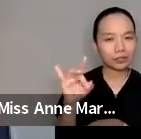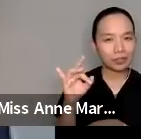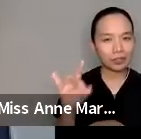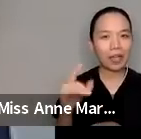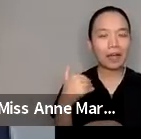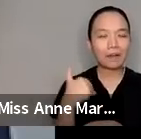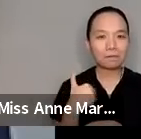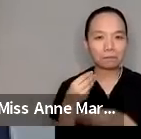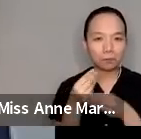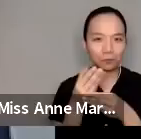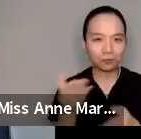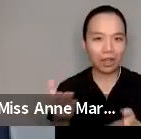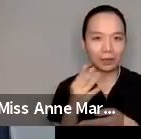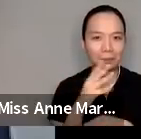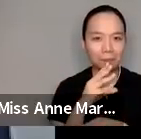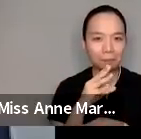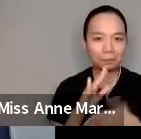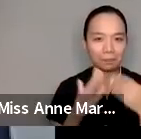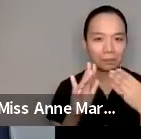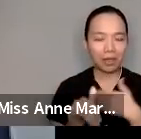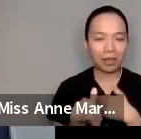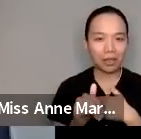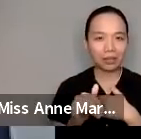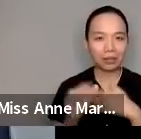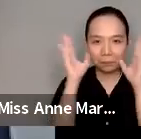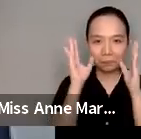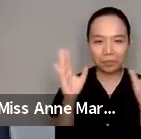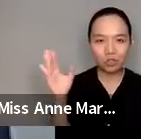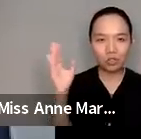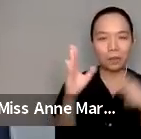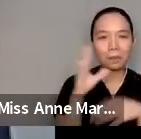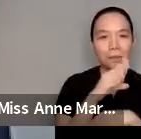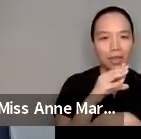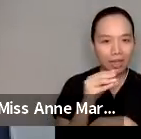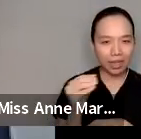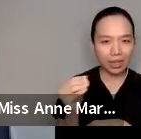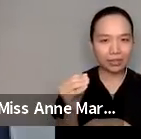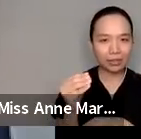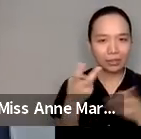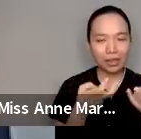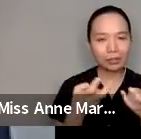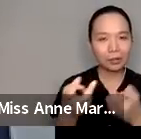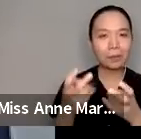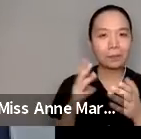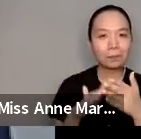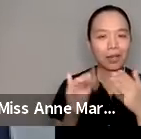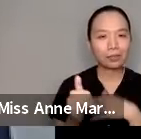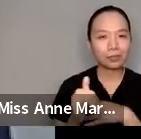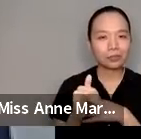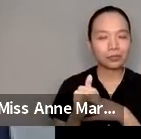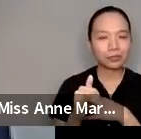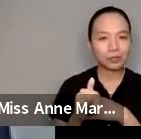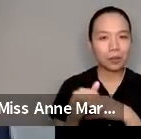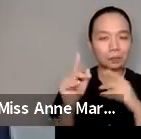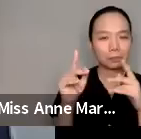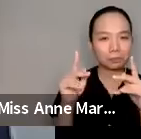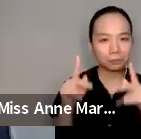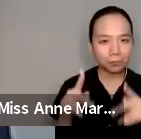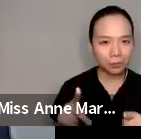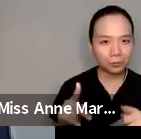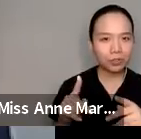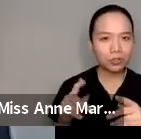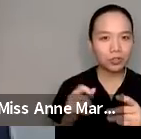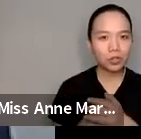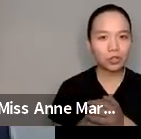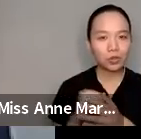and held by the Archbishop Diocesan and carried out by Dominican Order plus Passionist